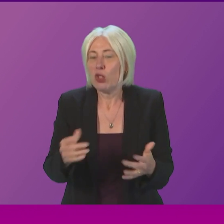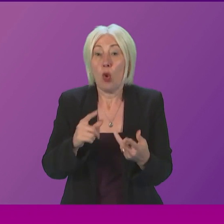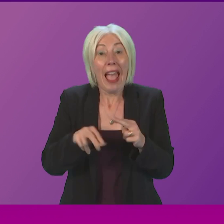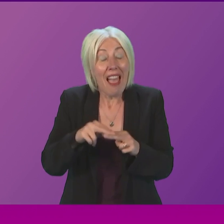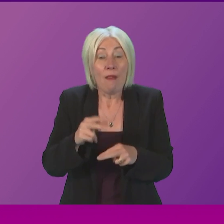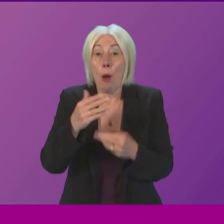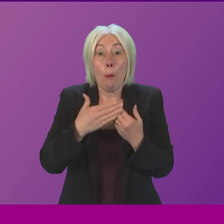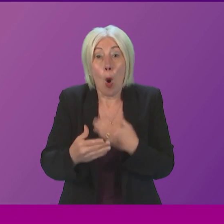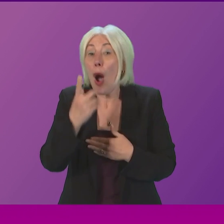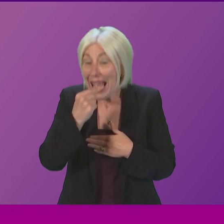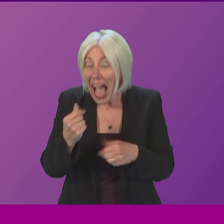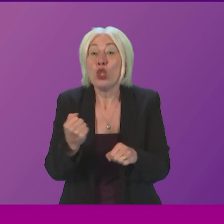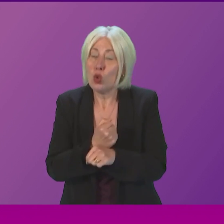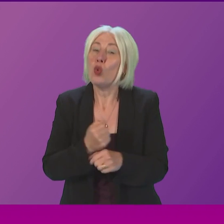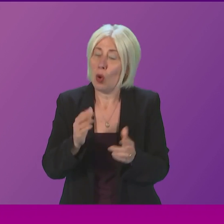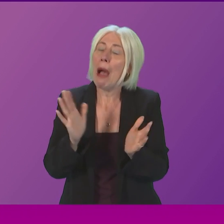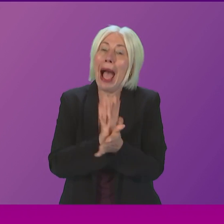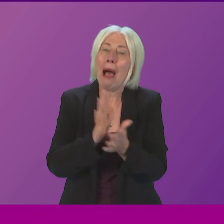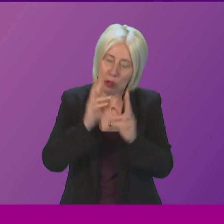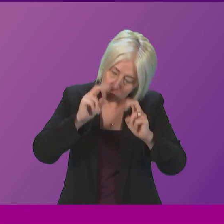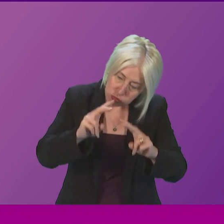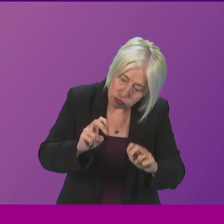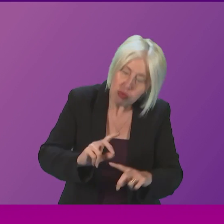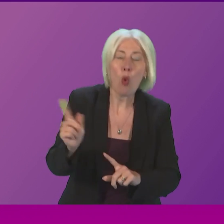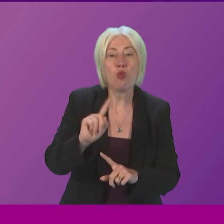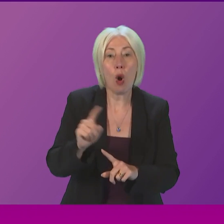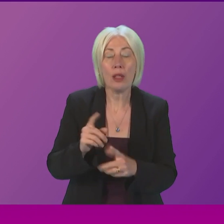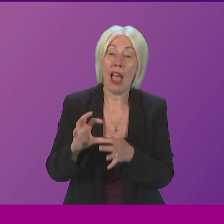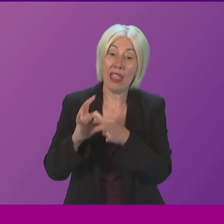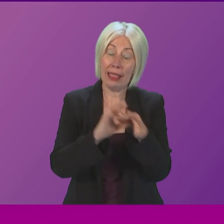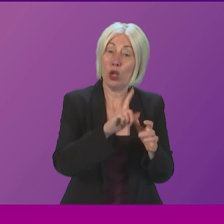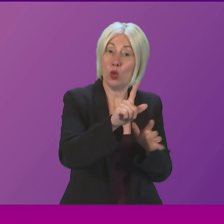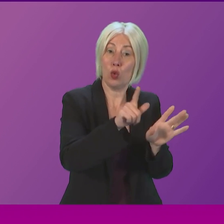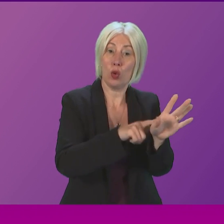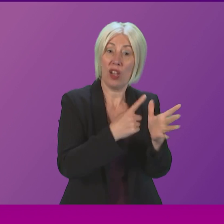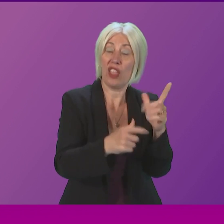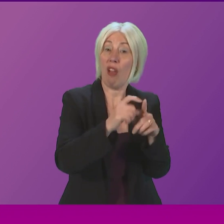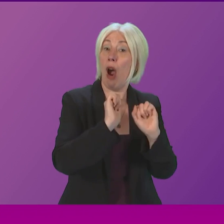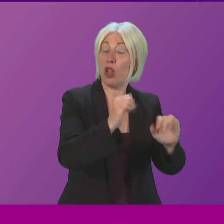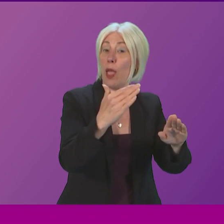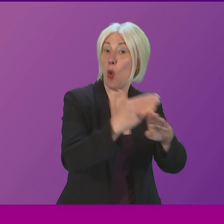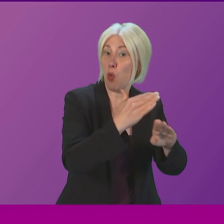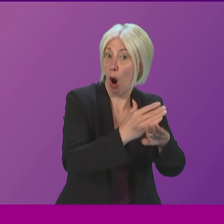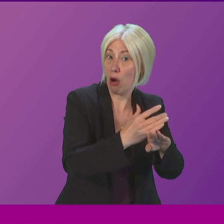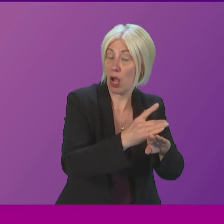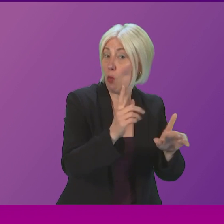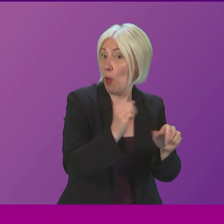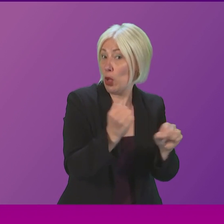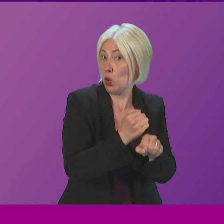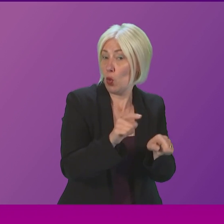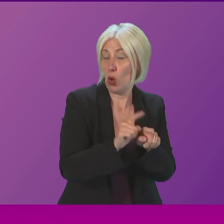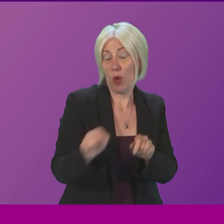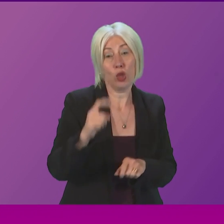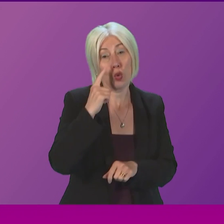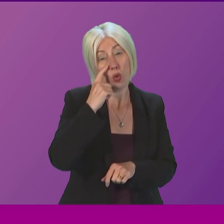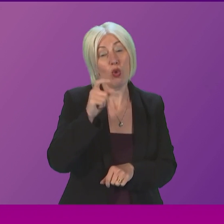absolutely can do. I'm open to exploring what that is. And in relation to the work that the Yard are doing and the issues raised by Eilish and her family,